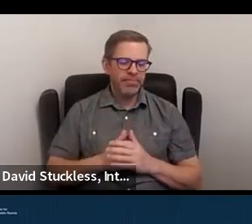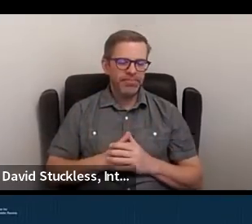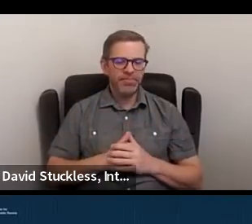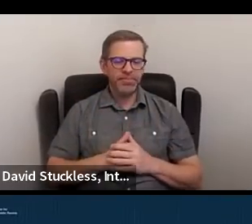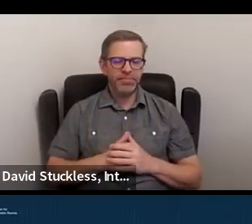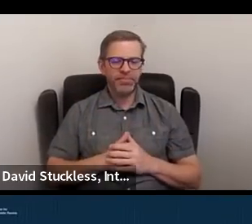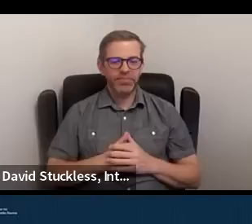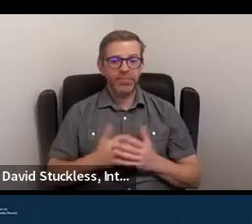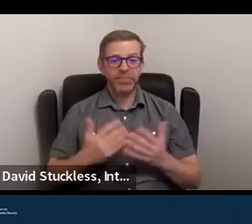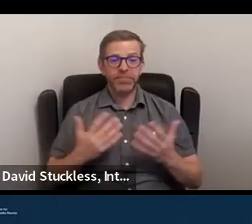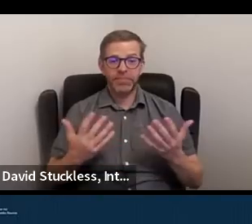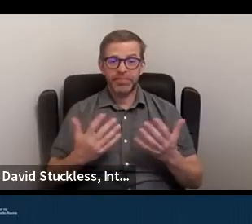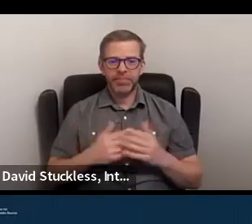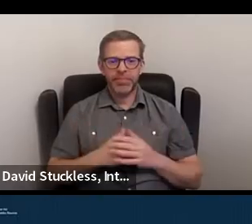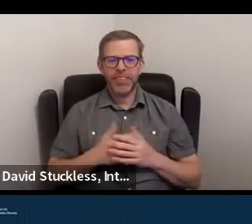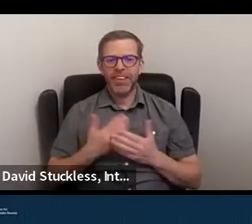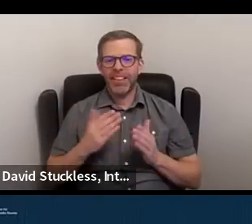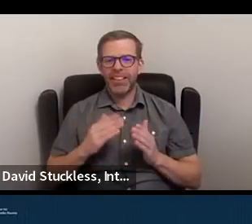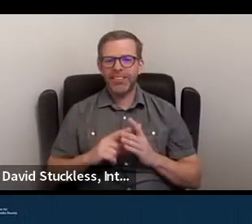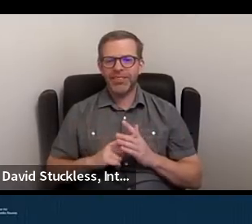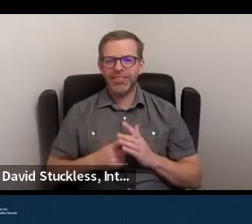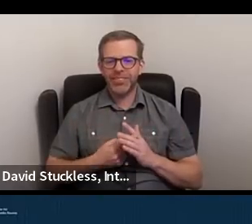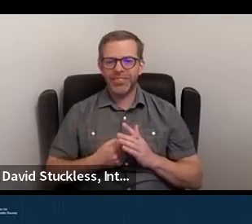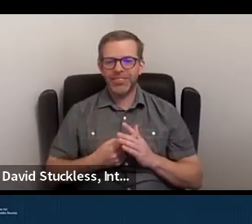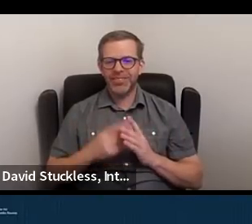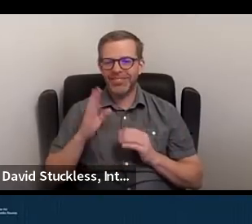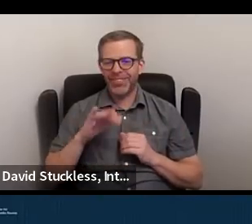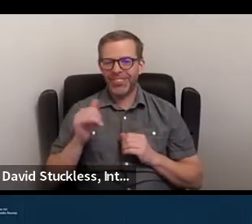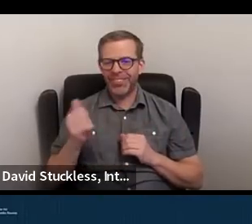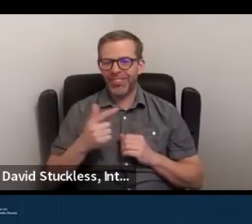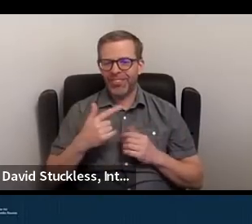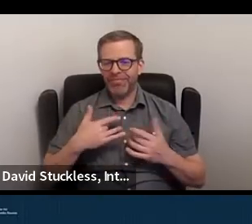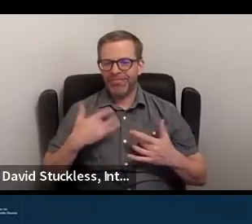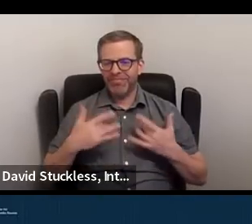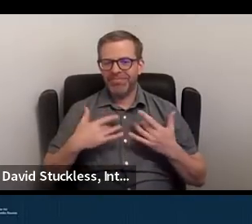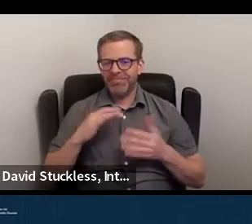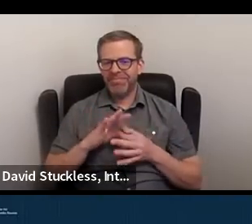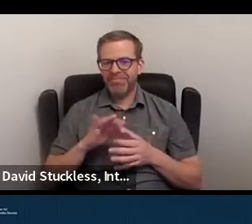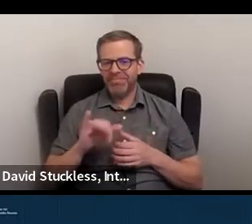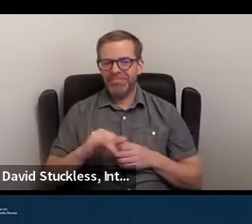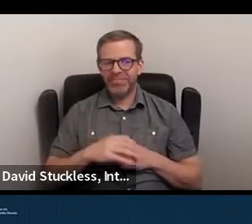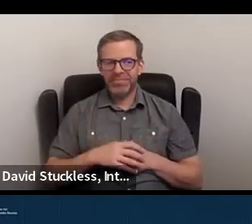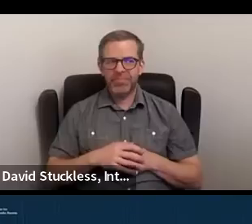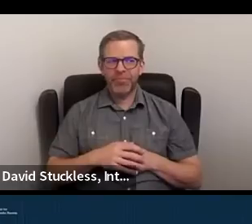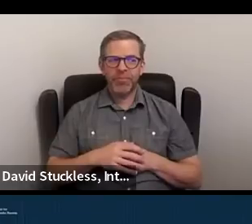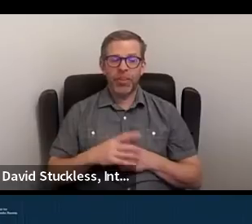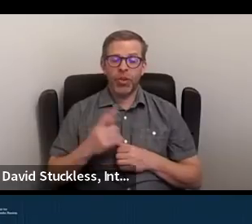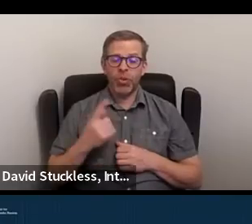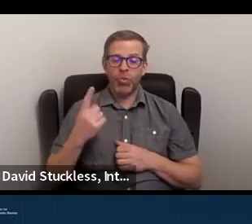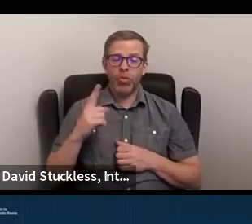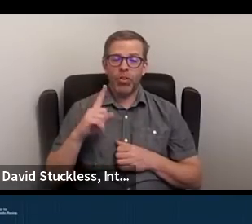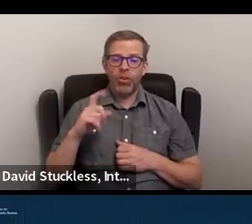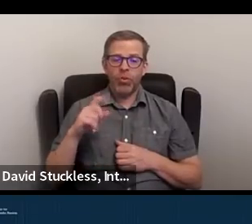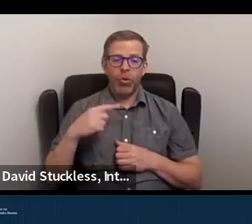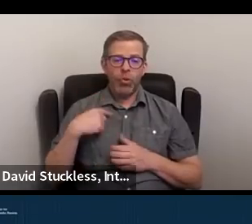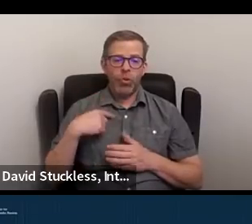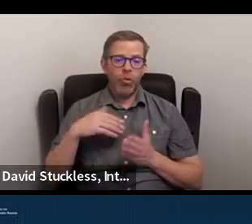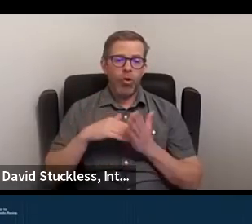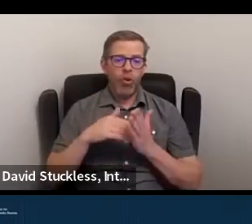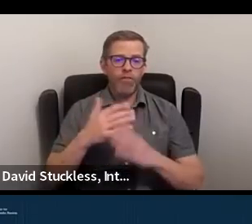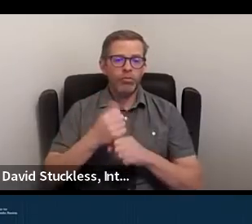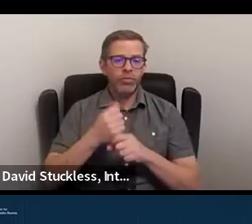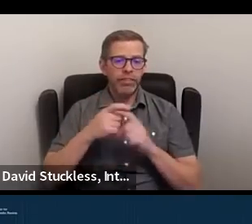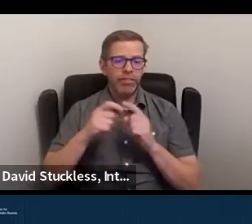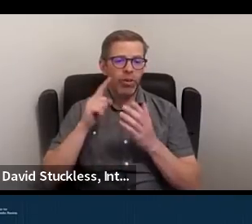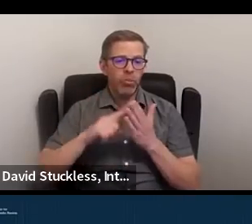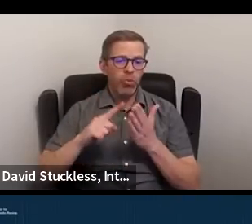So let's get started. I know that's what you were all here for. So One question we often receive from